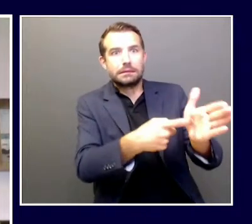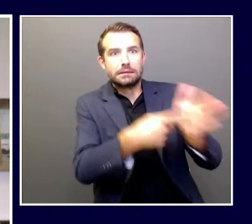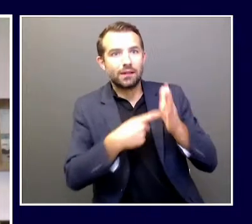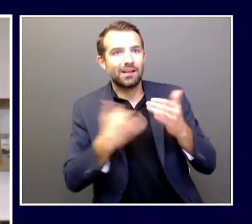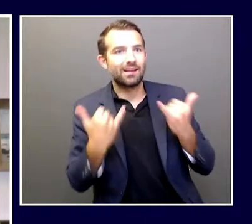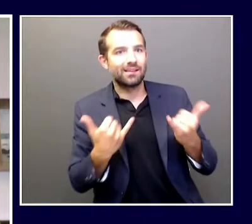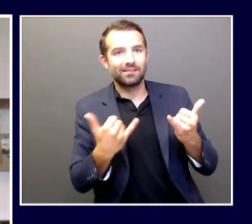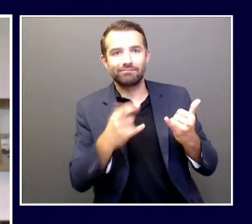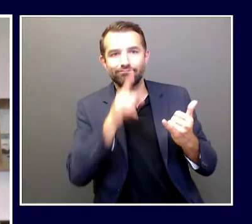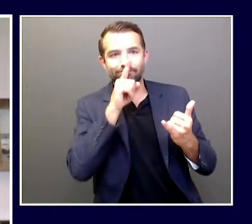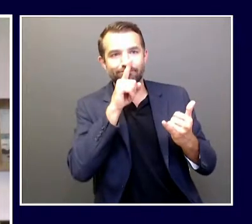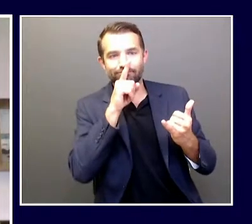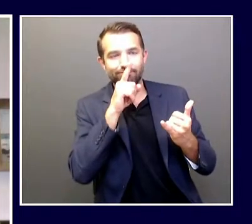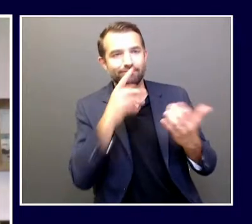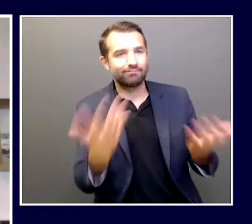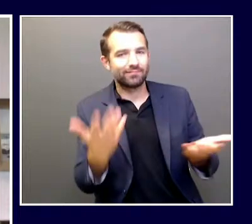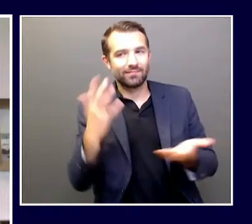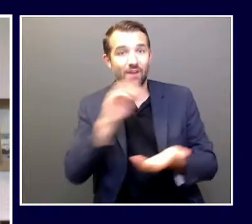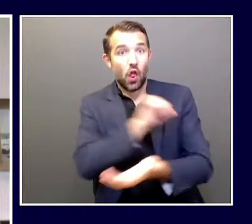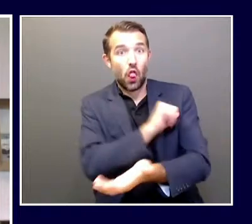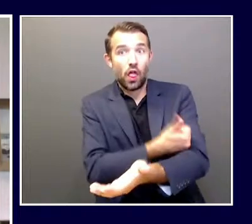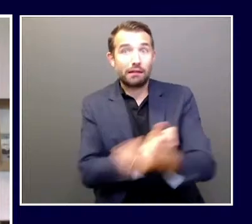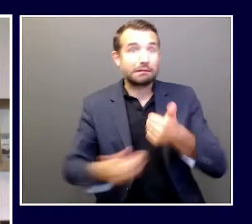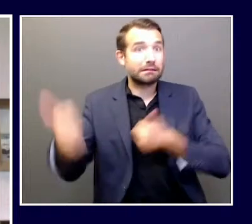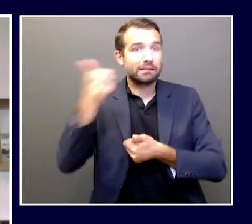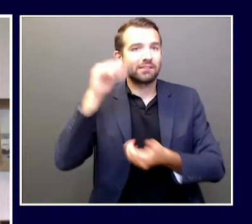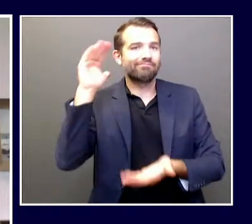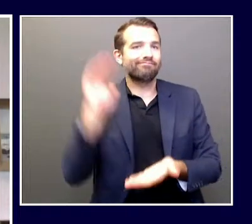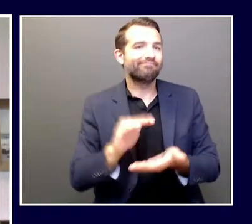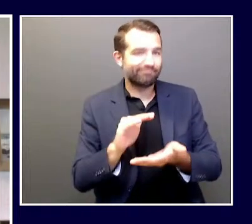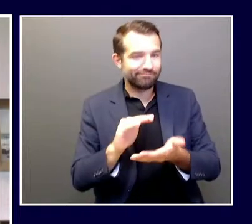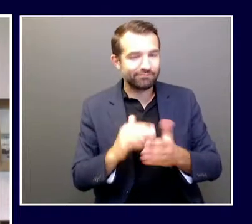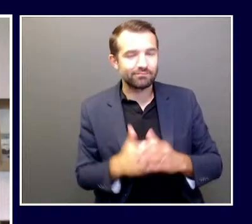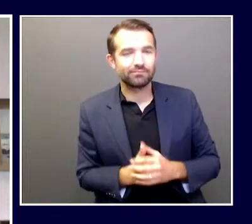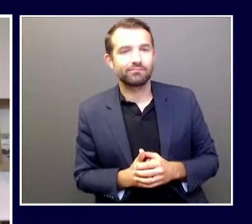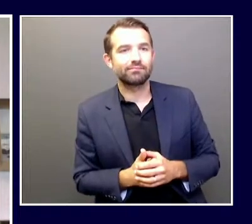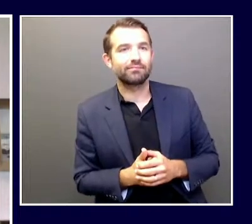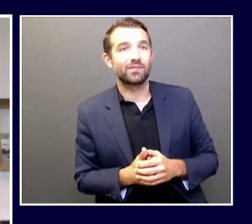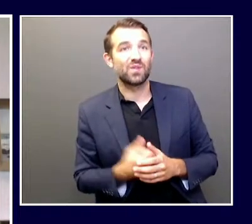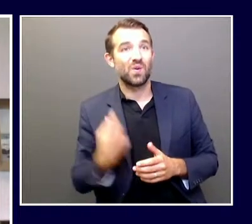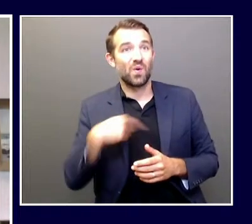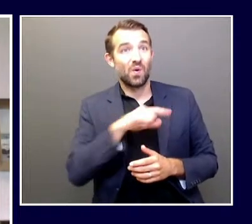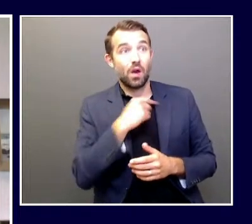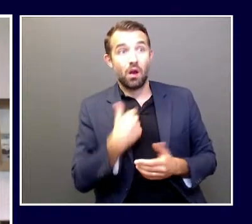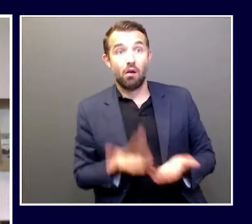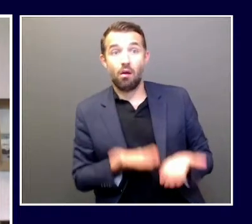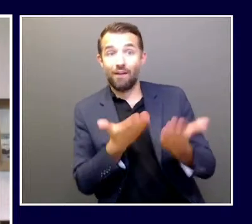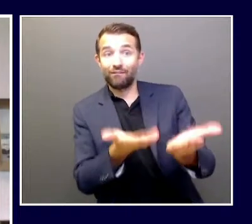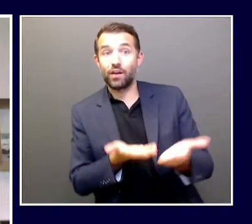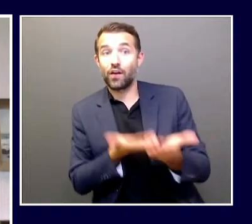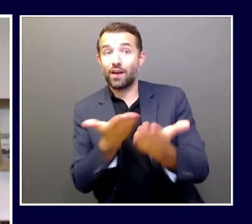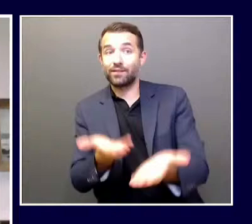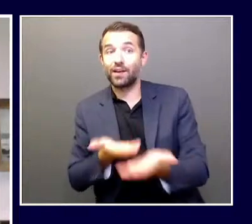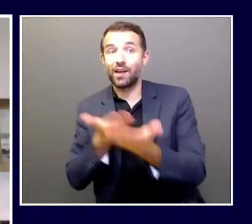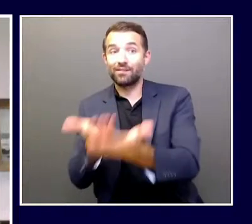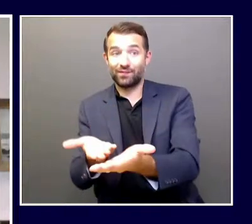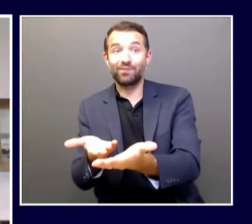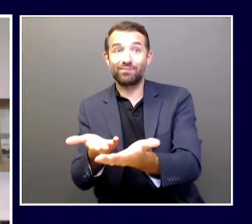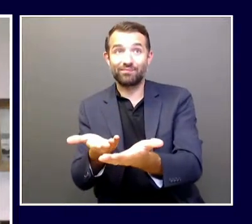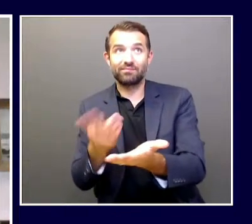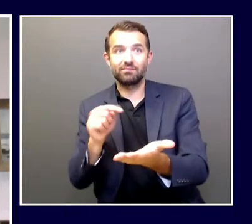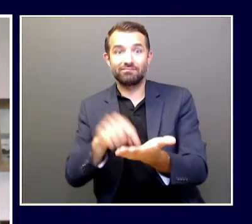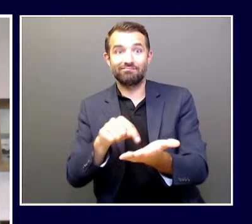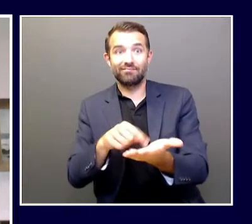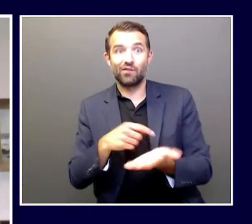make recommendations that we think reflect the best available science that are typically the result of deliberations by the US